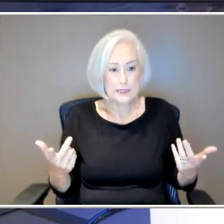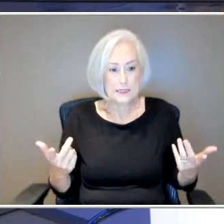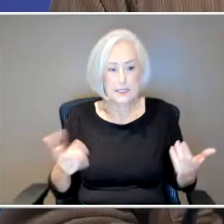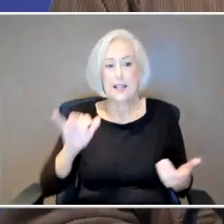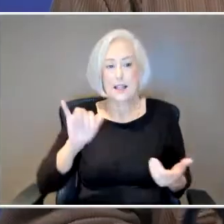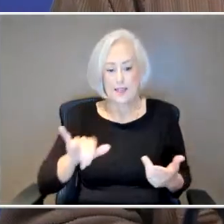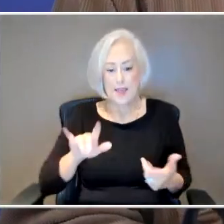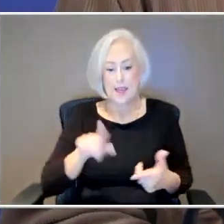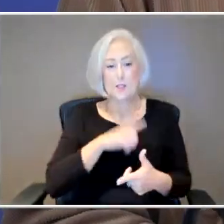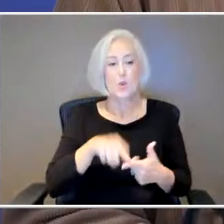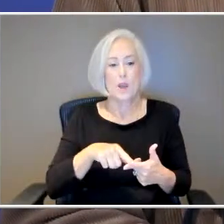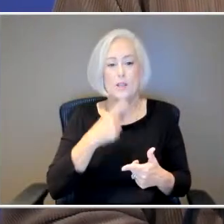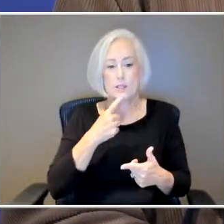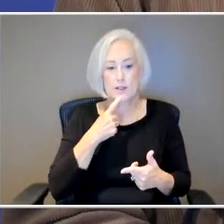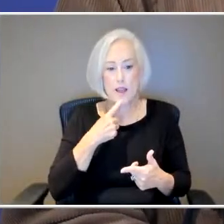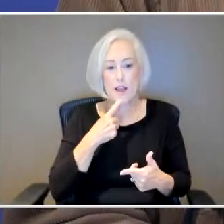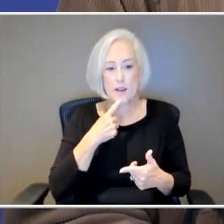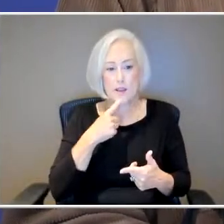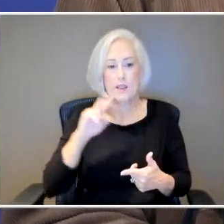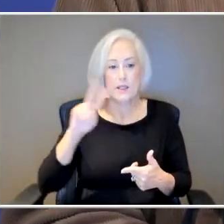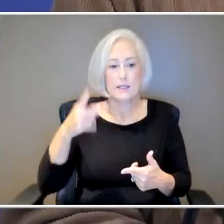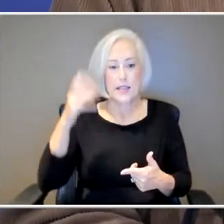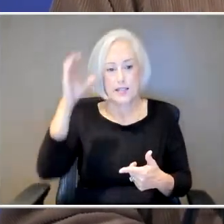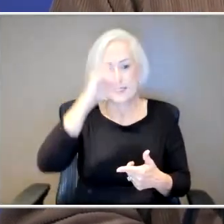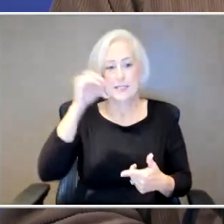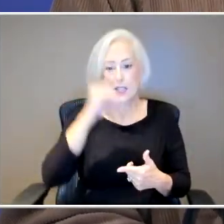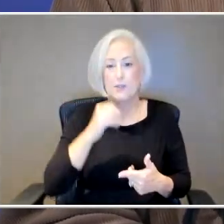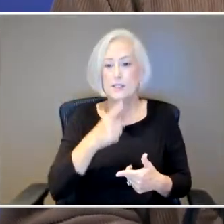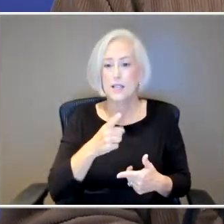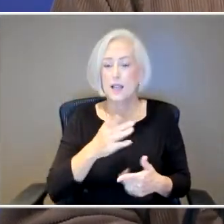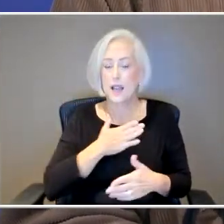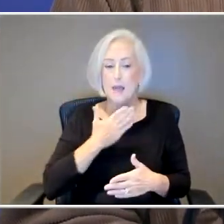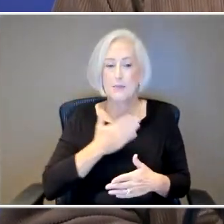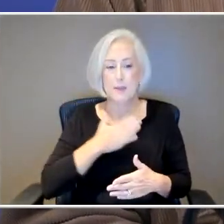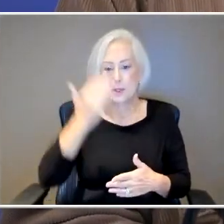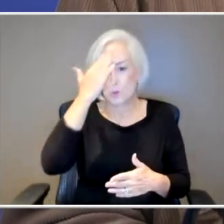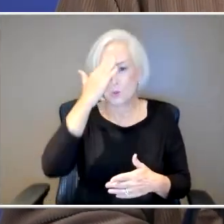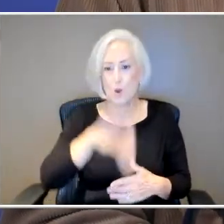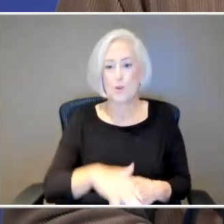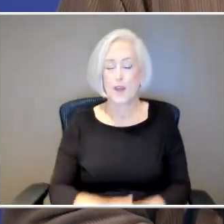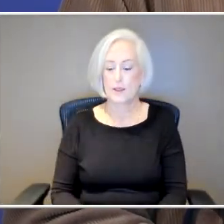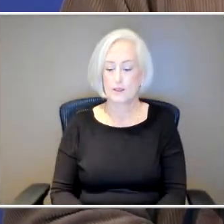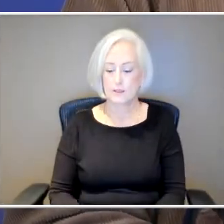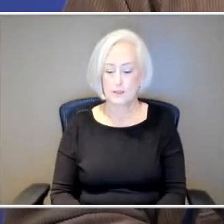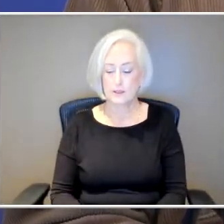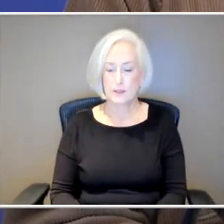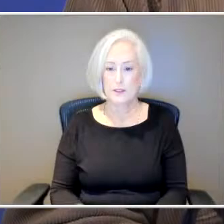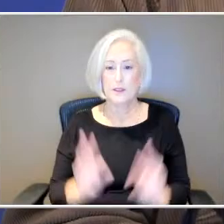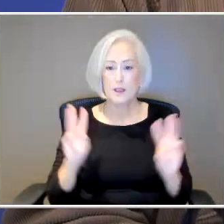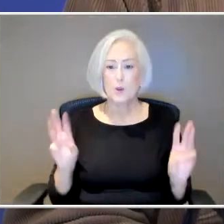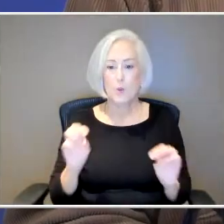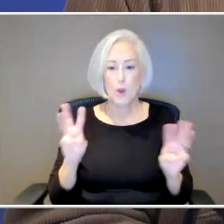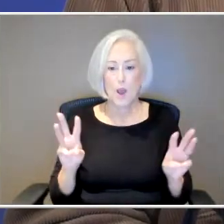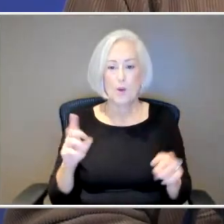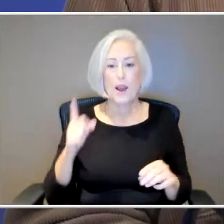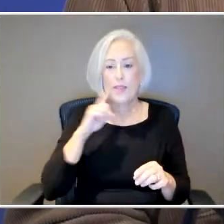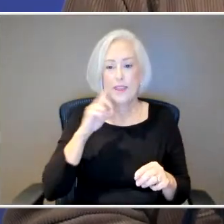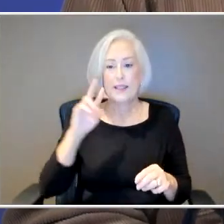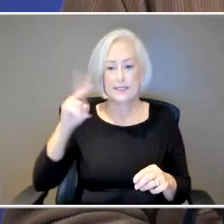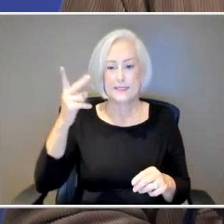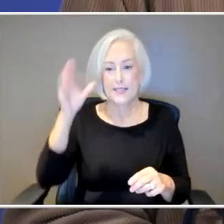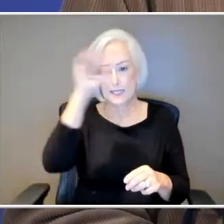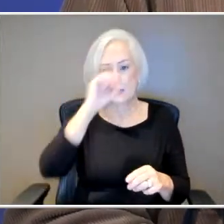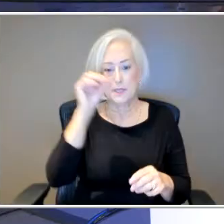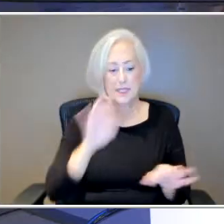she Right. was like, oh, I'm so glad to hear that. She said that? Yeah, she said that. Wow. She said, I think the second opinions are important.